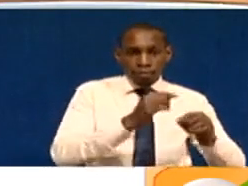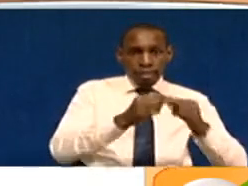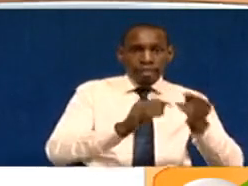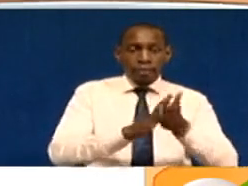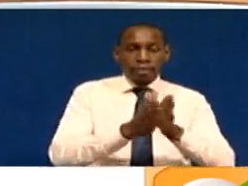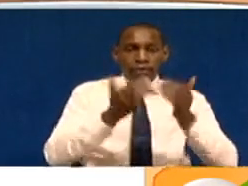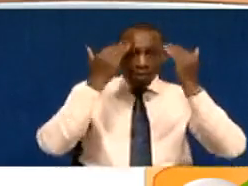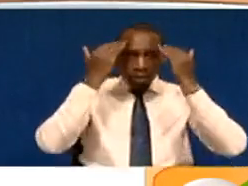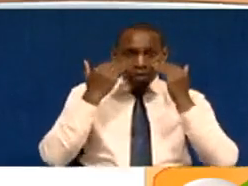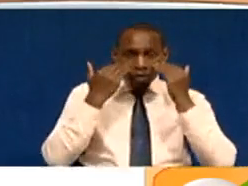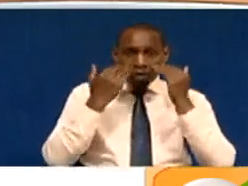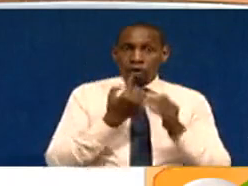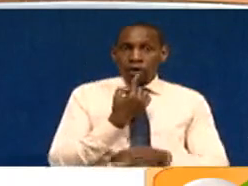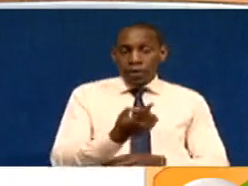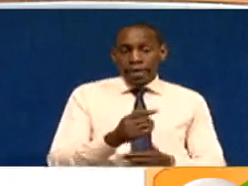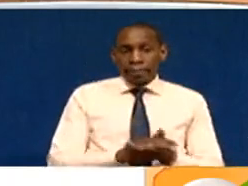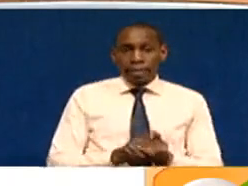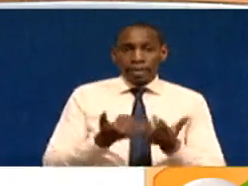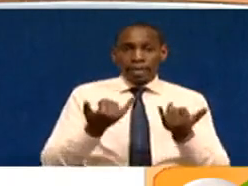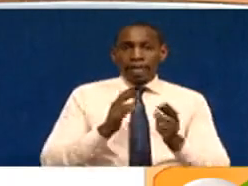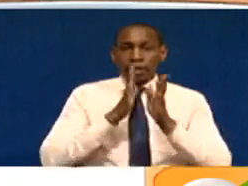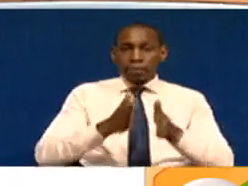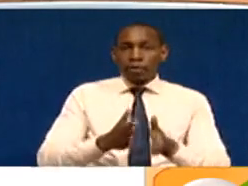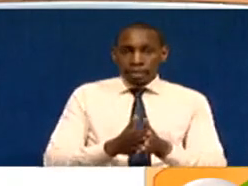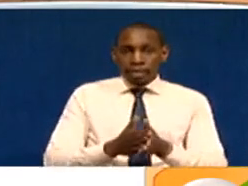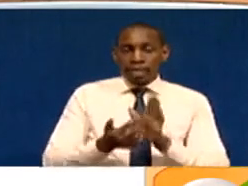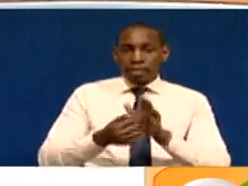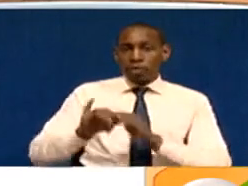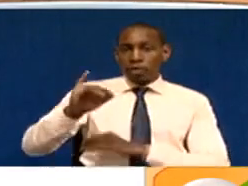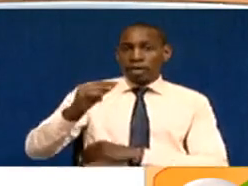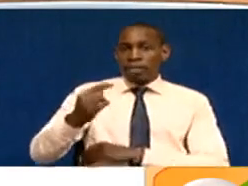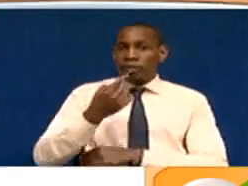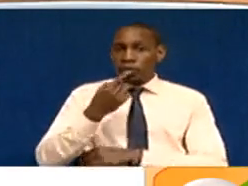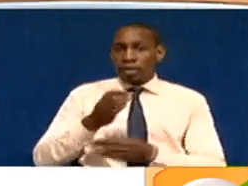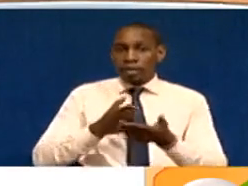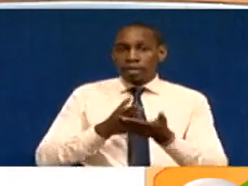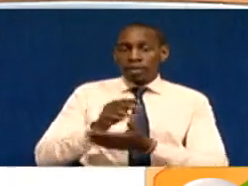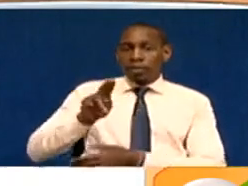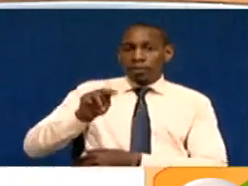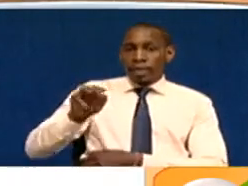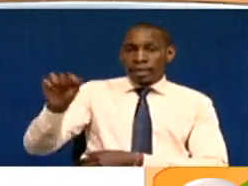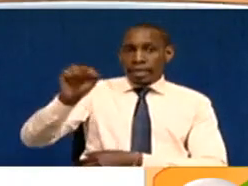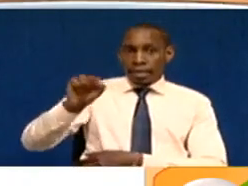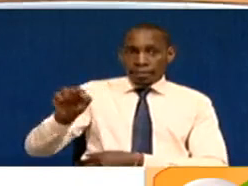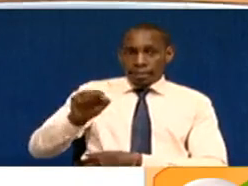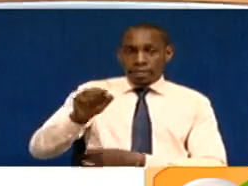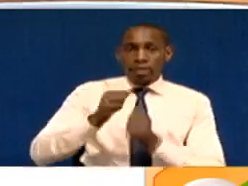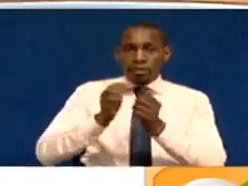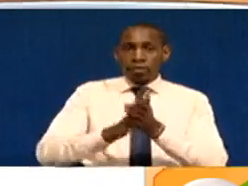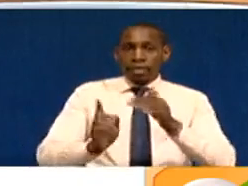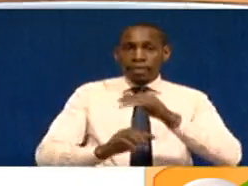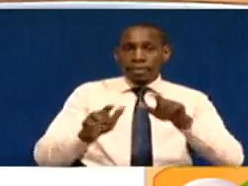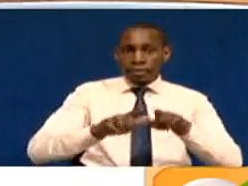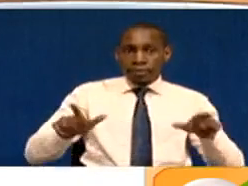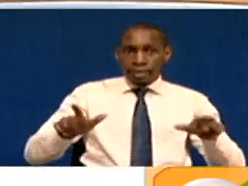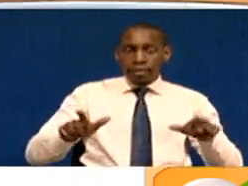orders. And as Brenda Wanga reports, the IG has been instructed, together with the Nairobi Metropolitan Services and the Ministry of